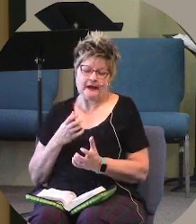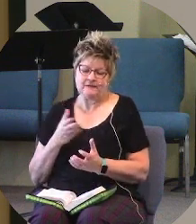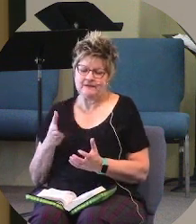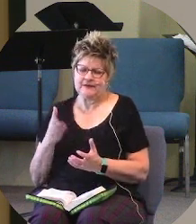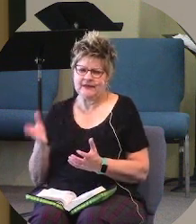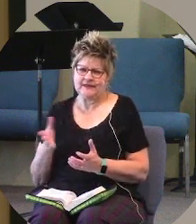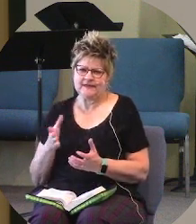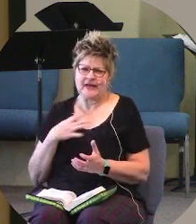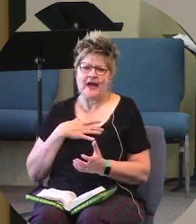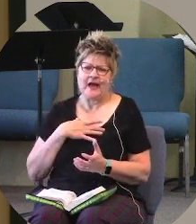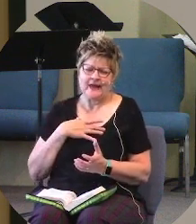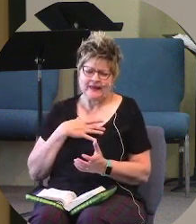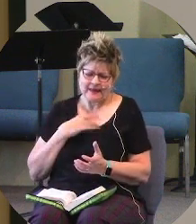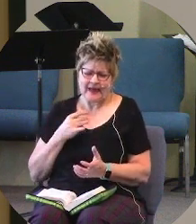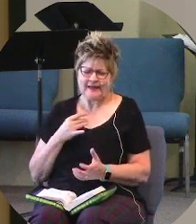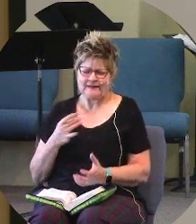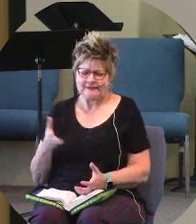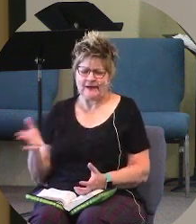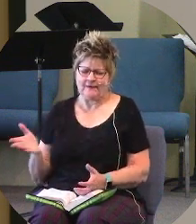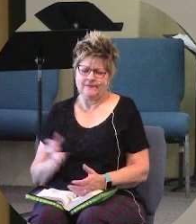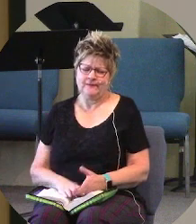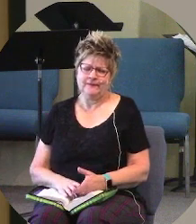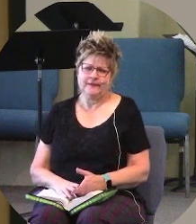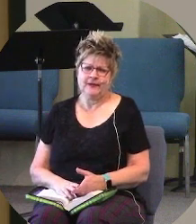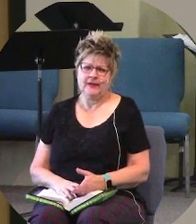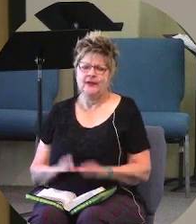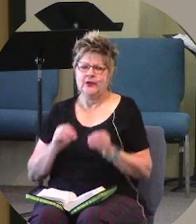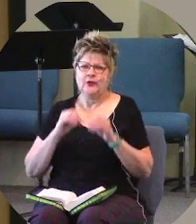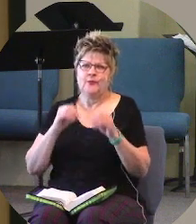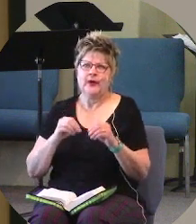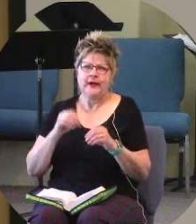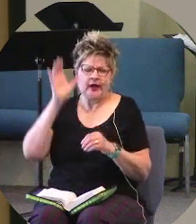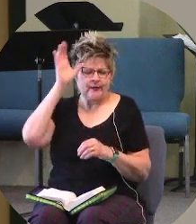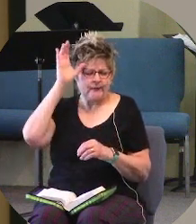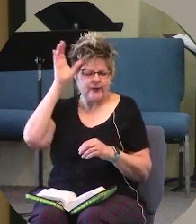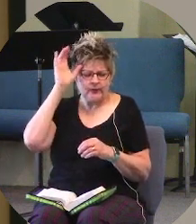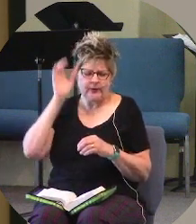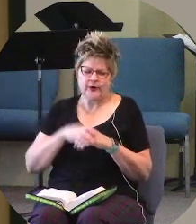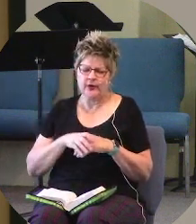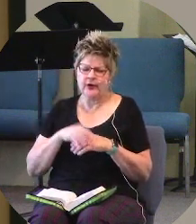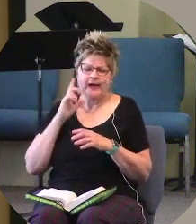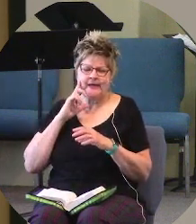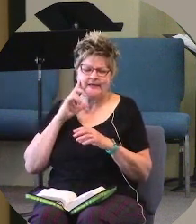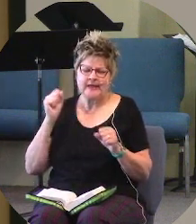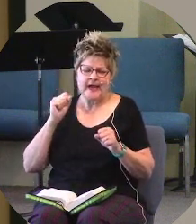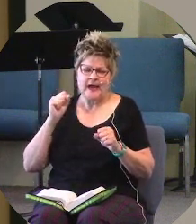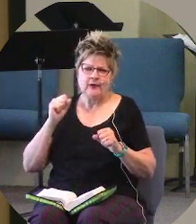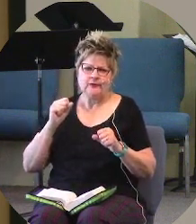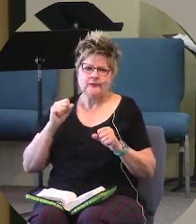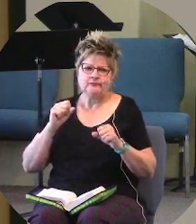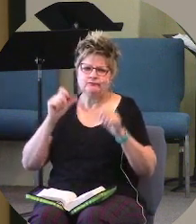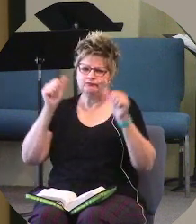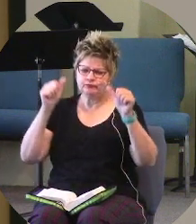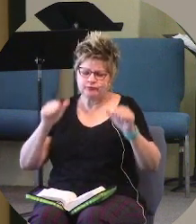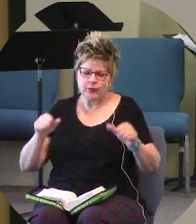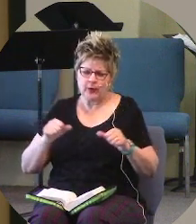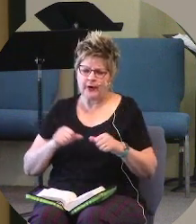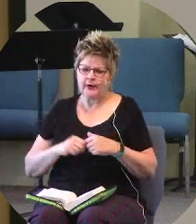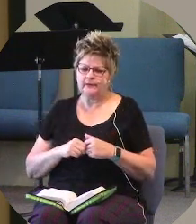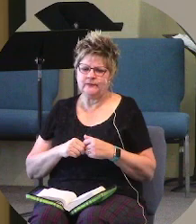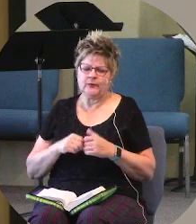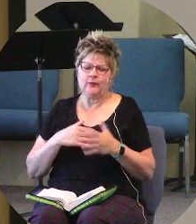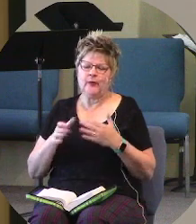like stuff? I like stuff. You put a computer, a soundboard, a mixer, mics, speakers. Man, I want